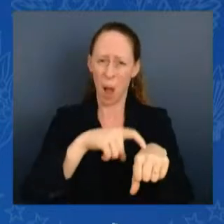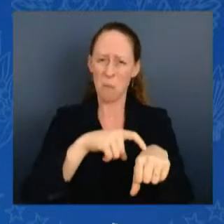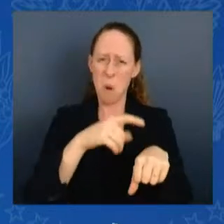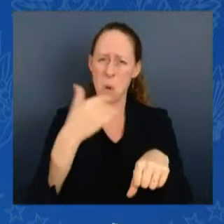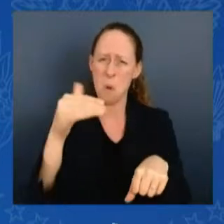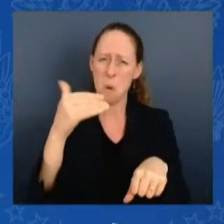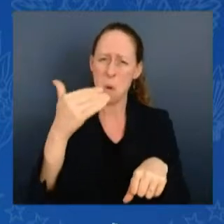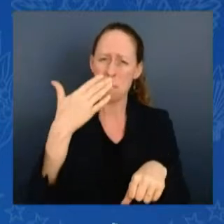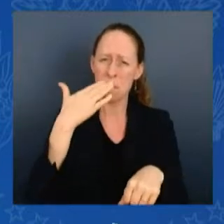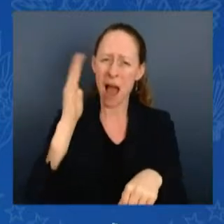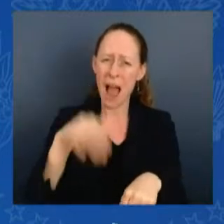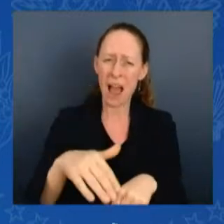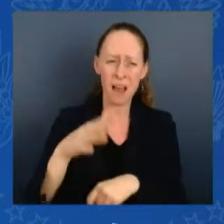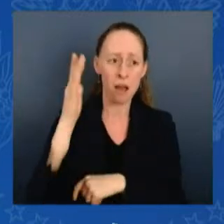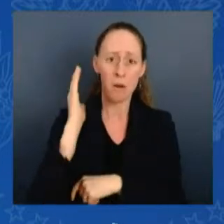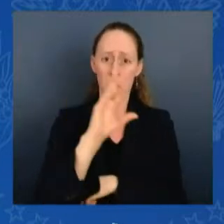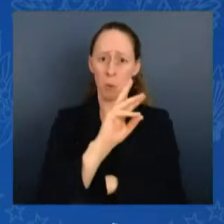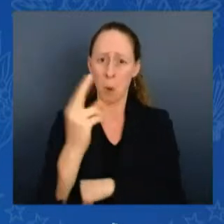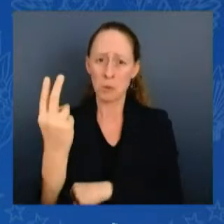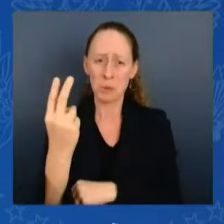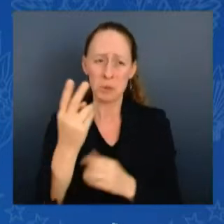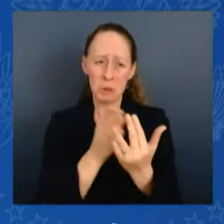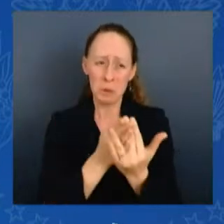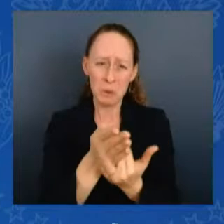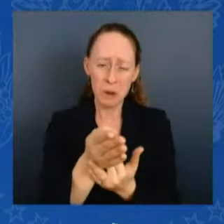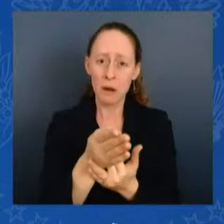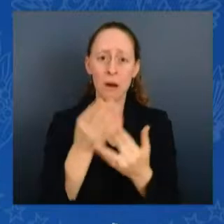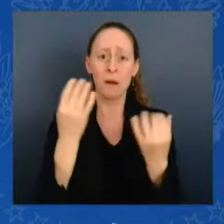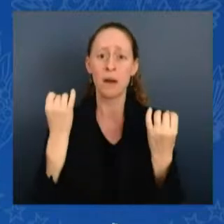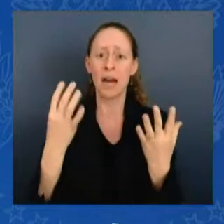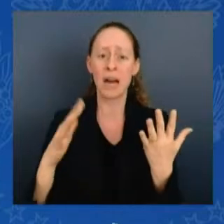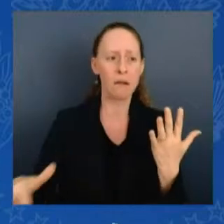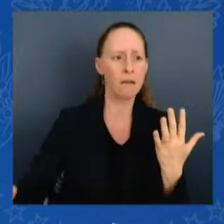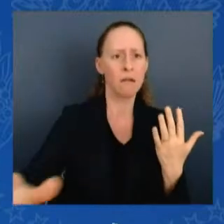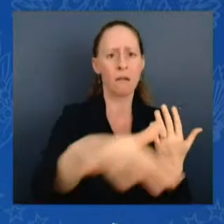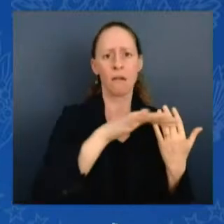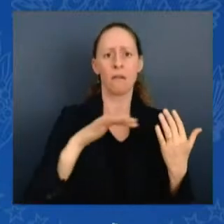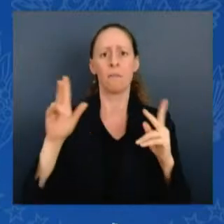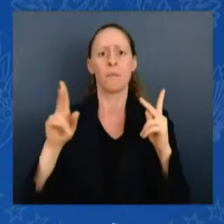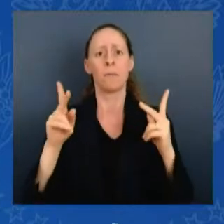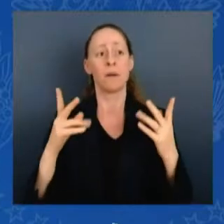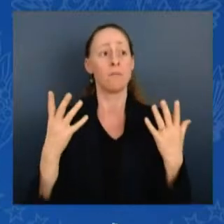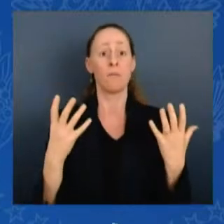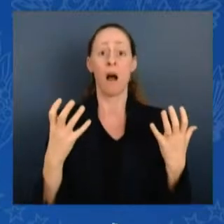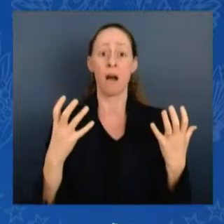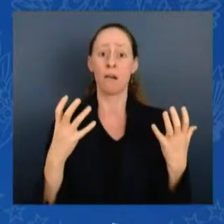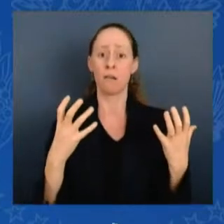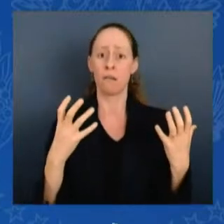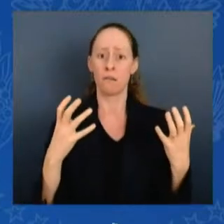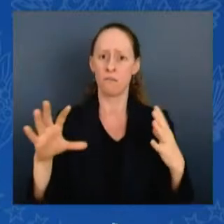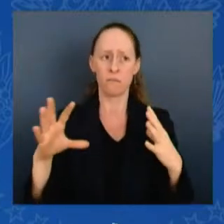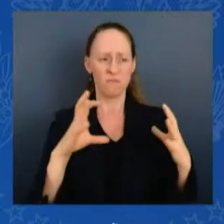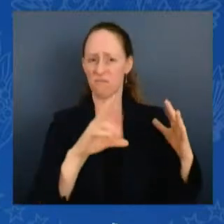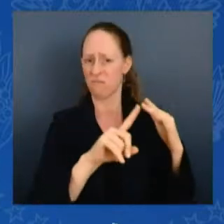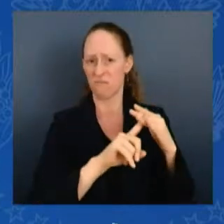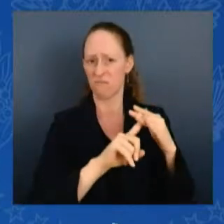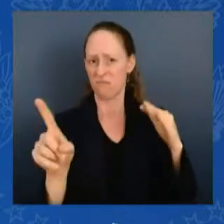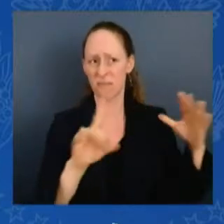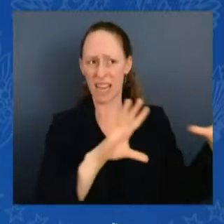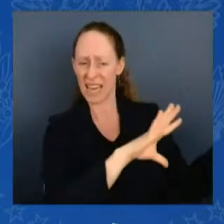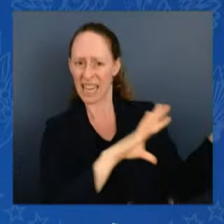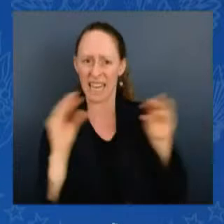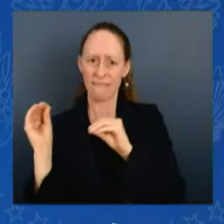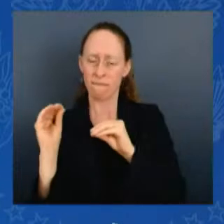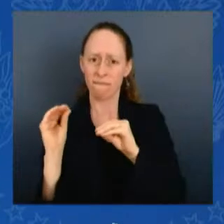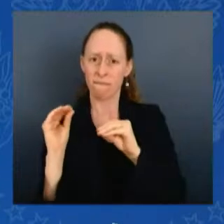Americans wanted to leave Europe and bring their boys back home, just as the